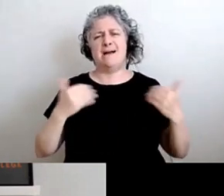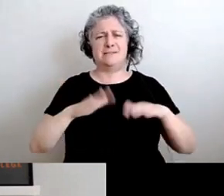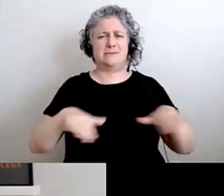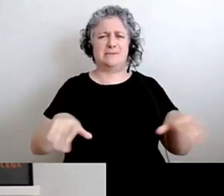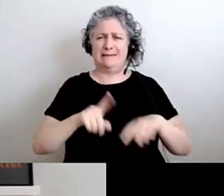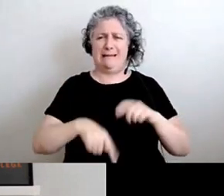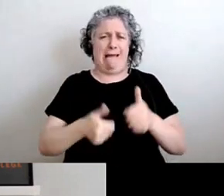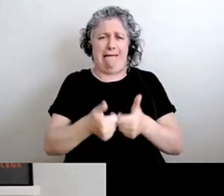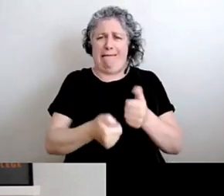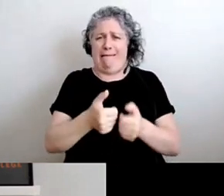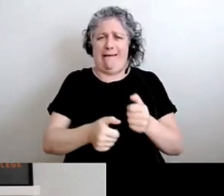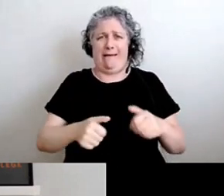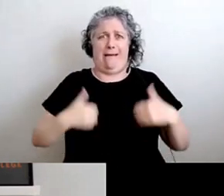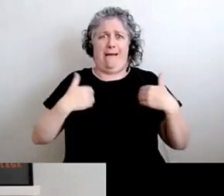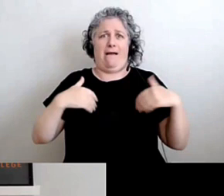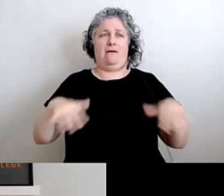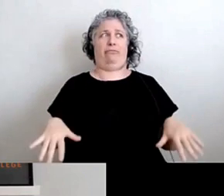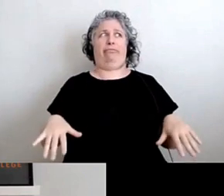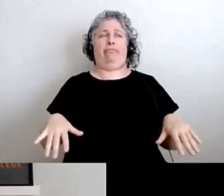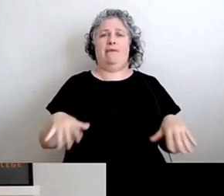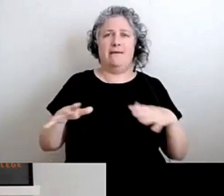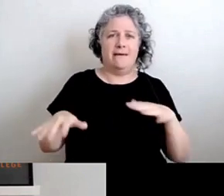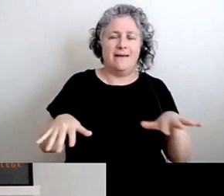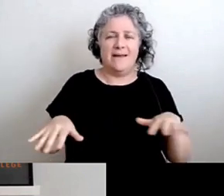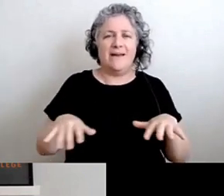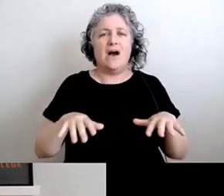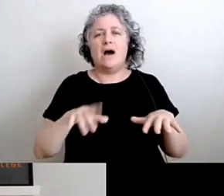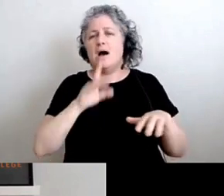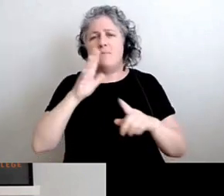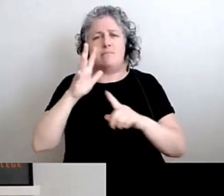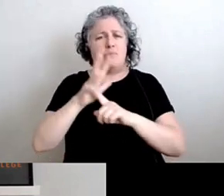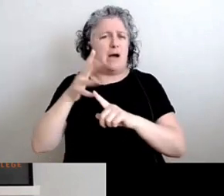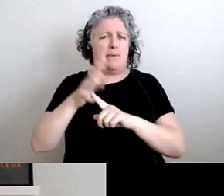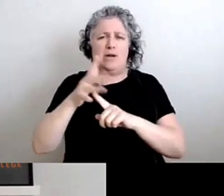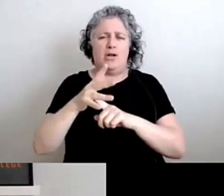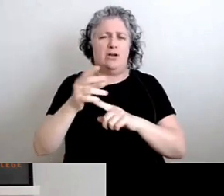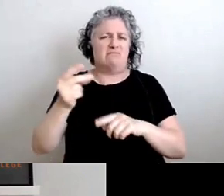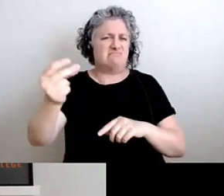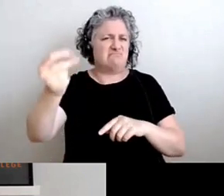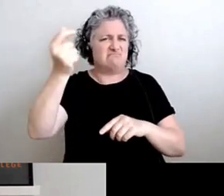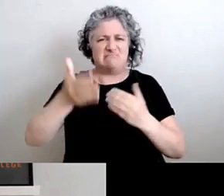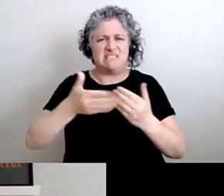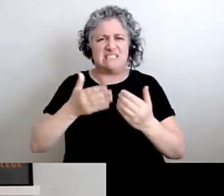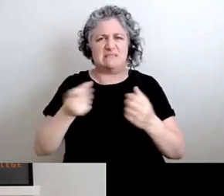is really popular. It is the quickest, easiest way to get messages out there